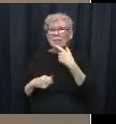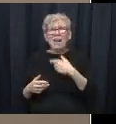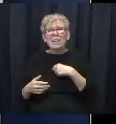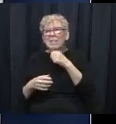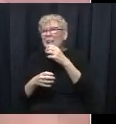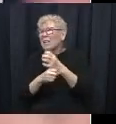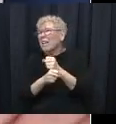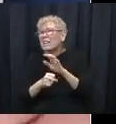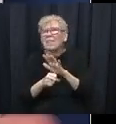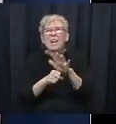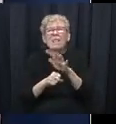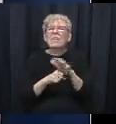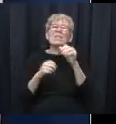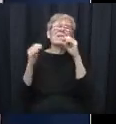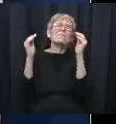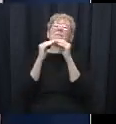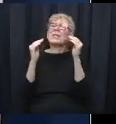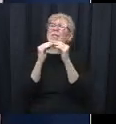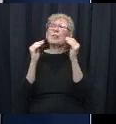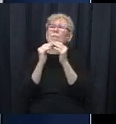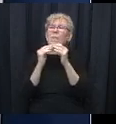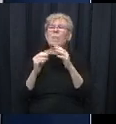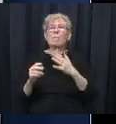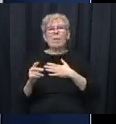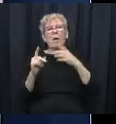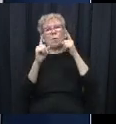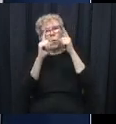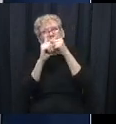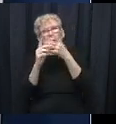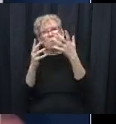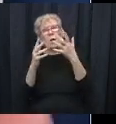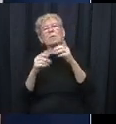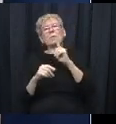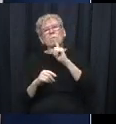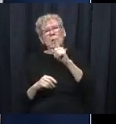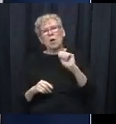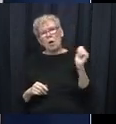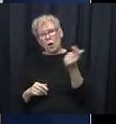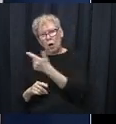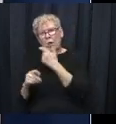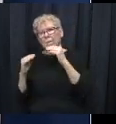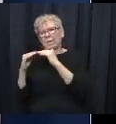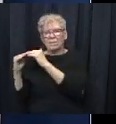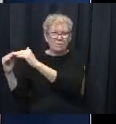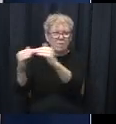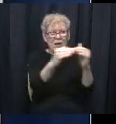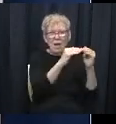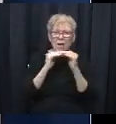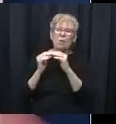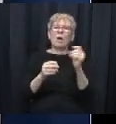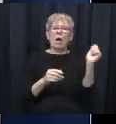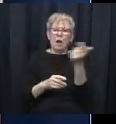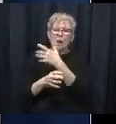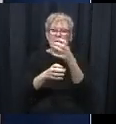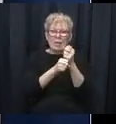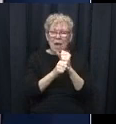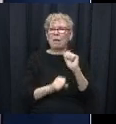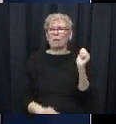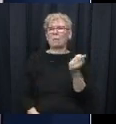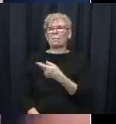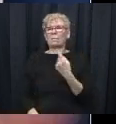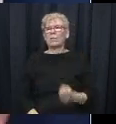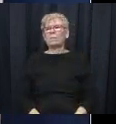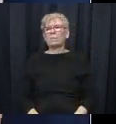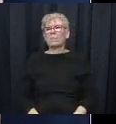that. Separately, we have the requirement that every dose that we give to somebody is used within 3 days. And